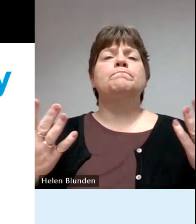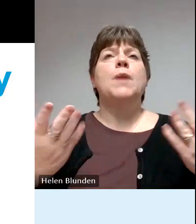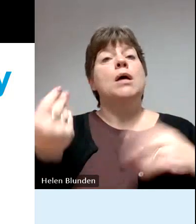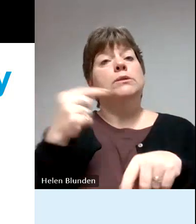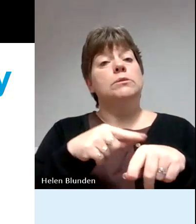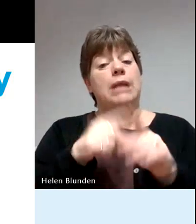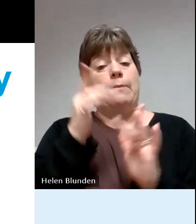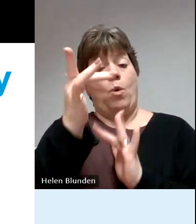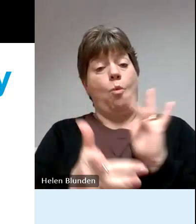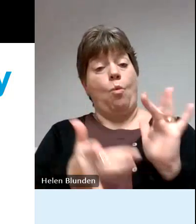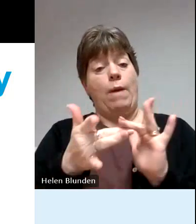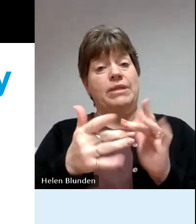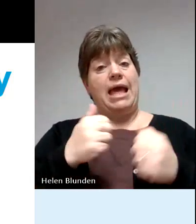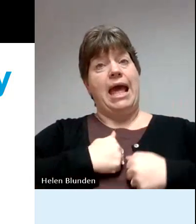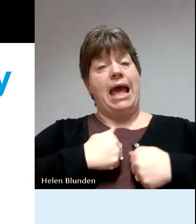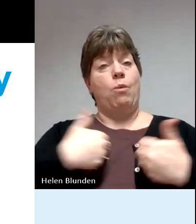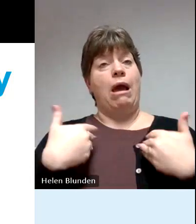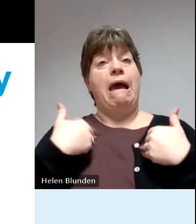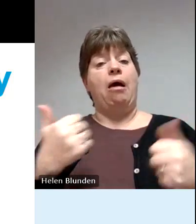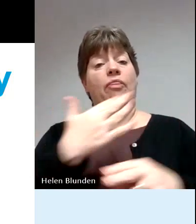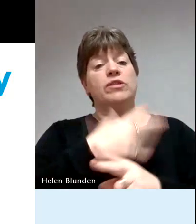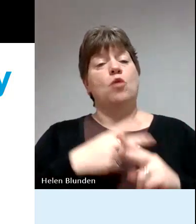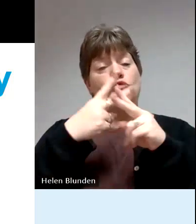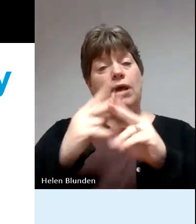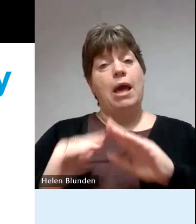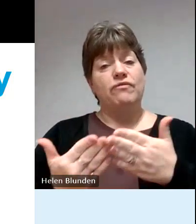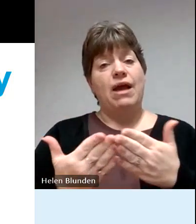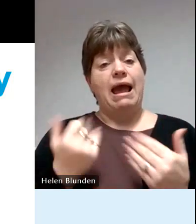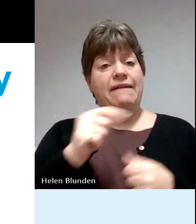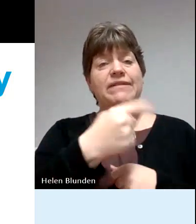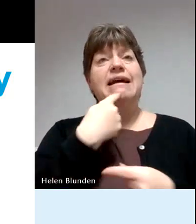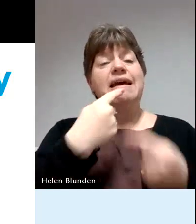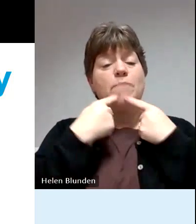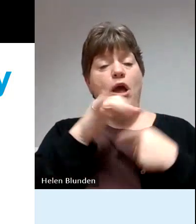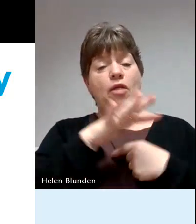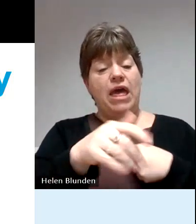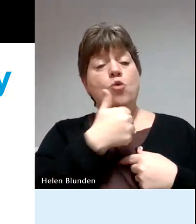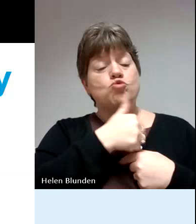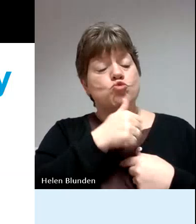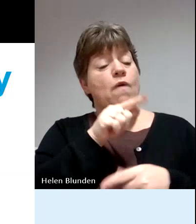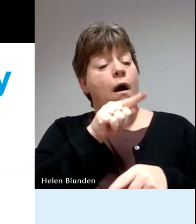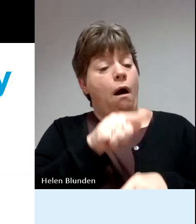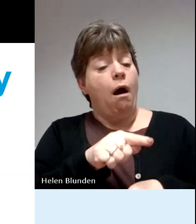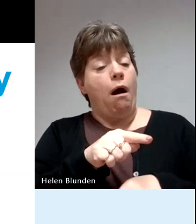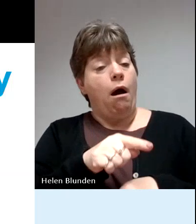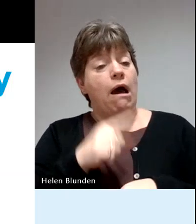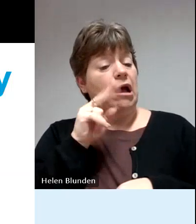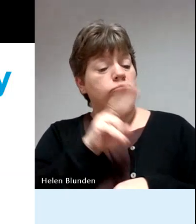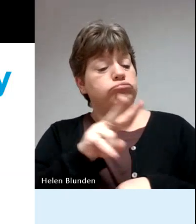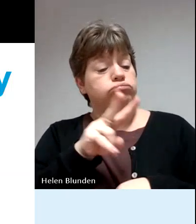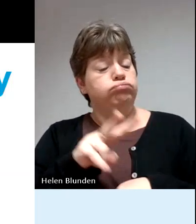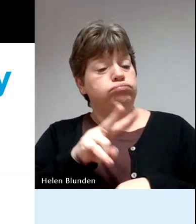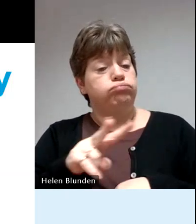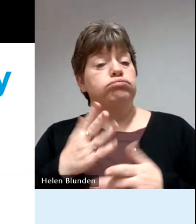websites of our health and social care providers, they have information that's helpful fairly early, within 1 or 2